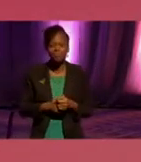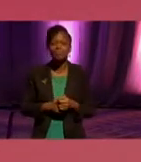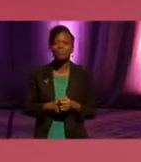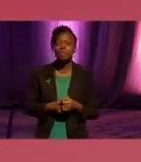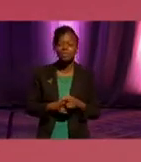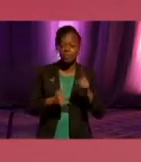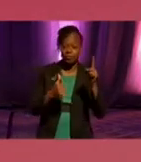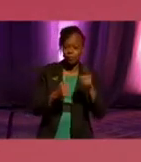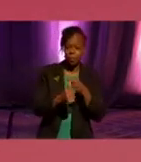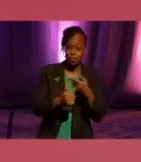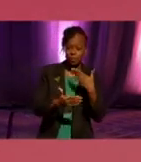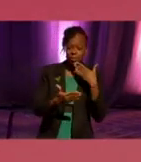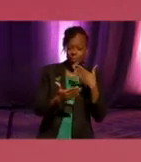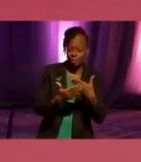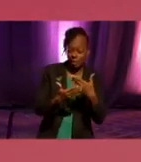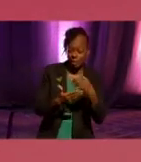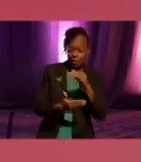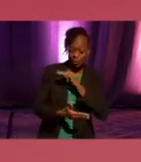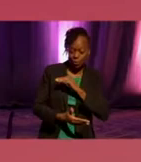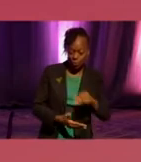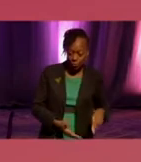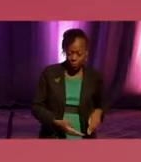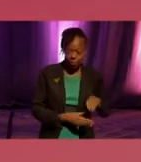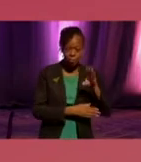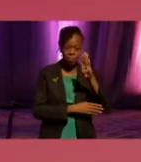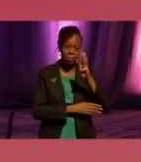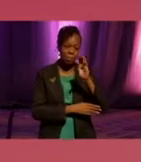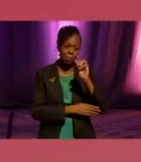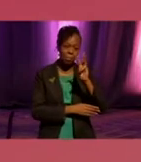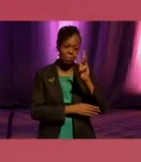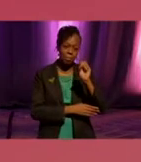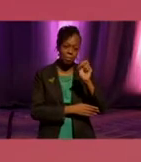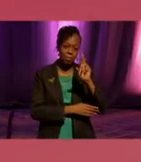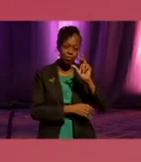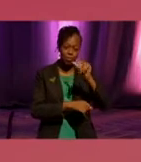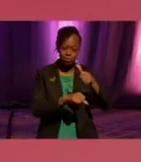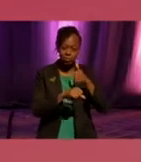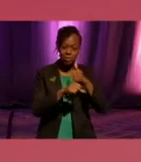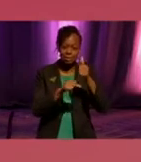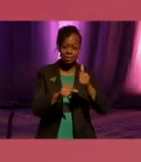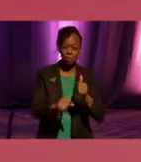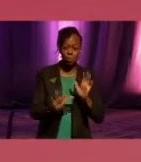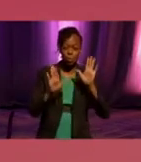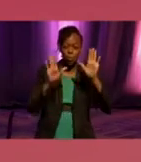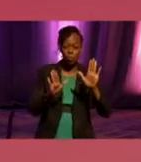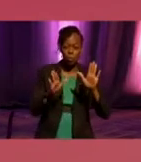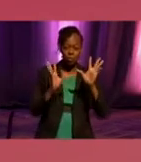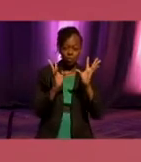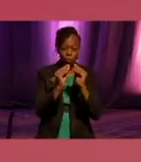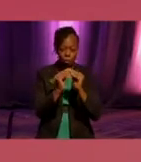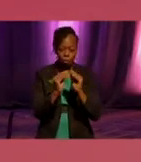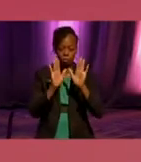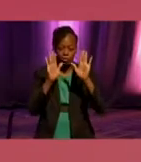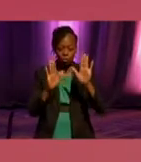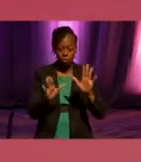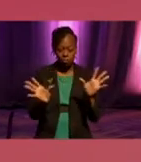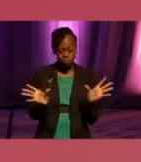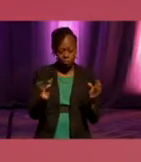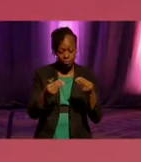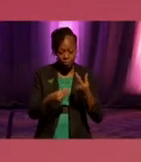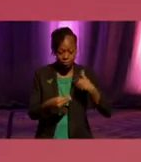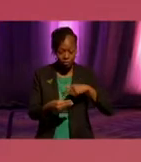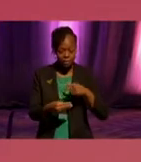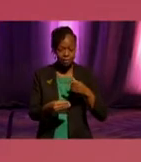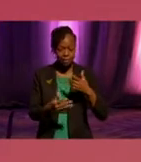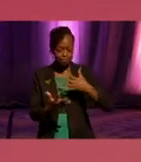want to thank Mayor Bowser and her team for putting together this excellent summit. It's a great opportunity for us to come together and discuss these